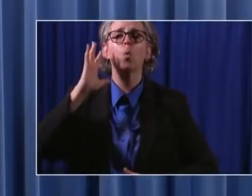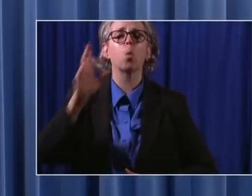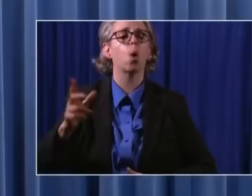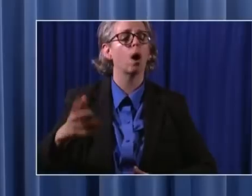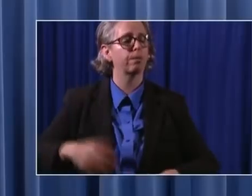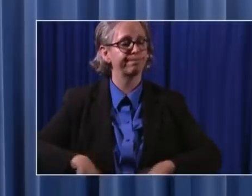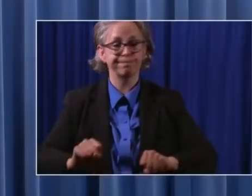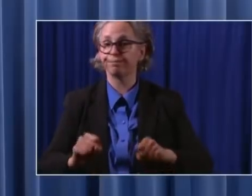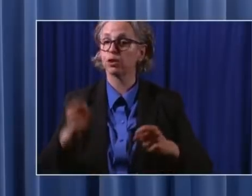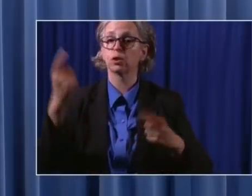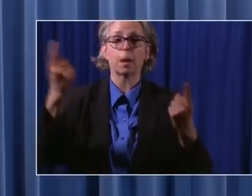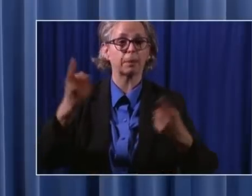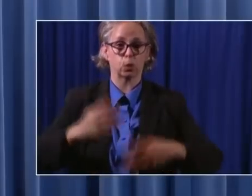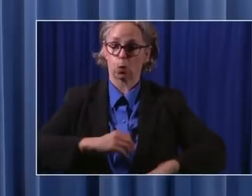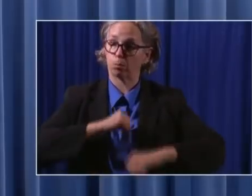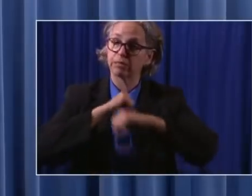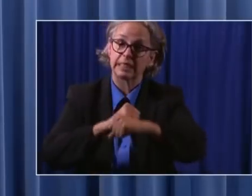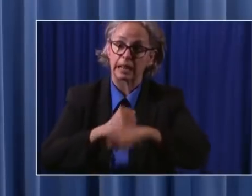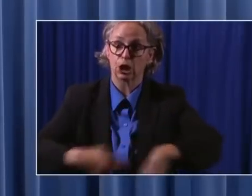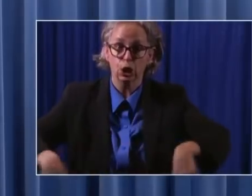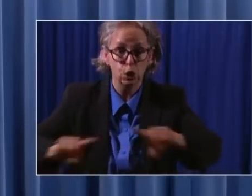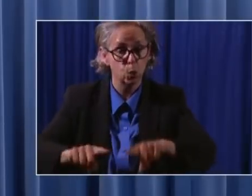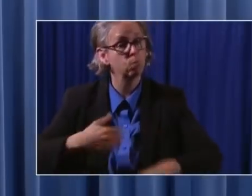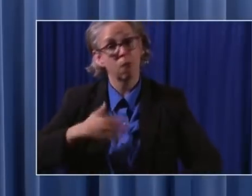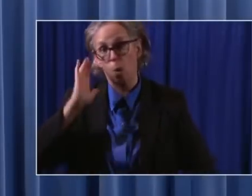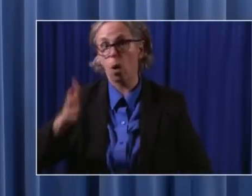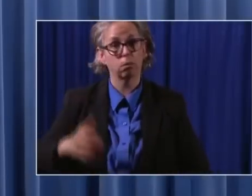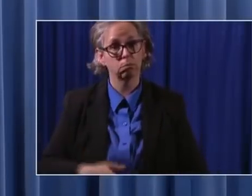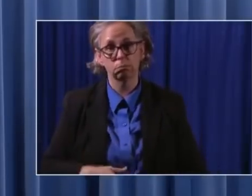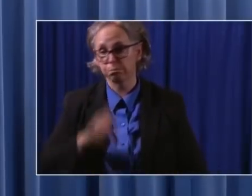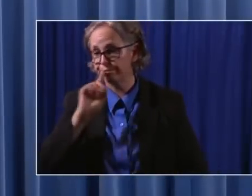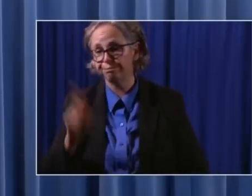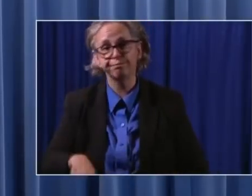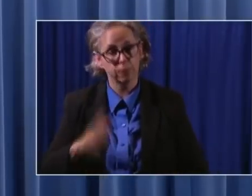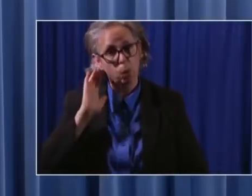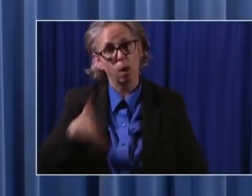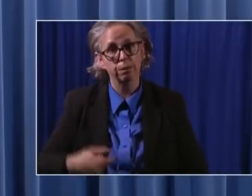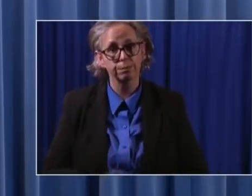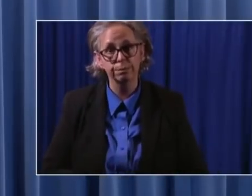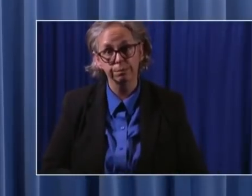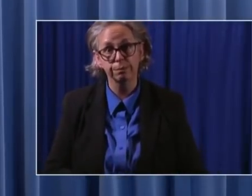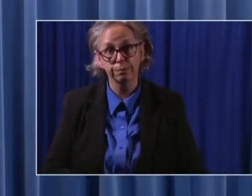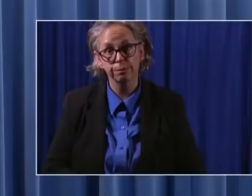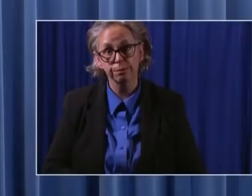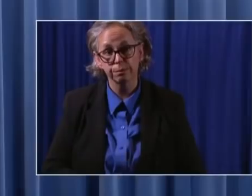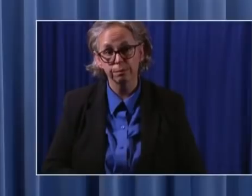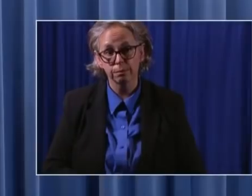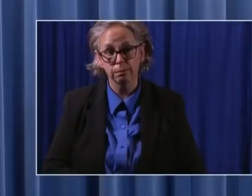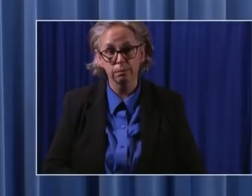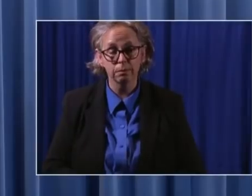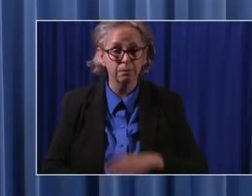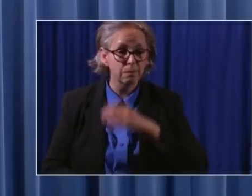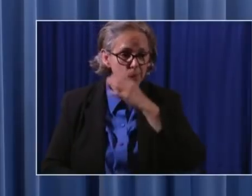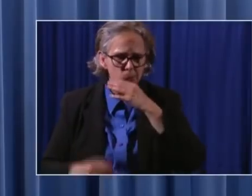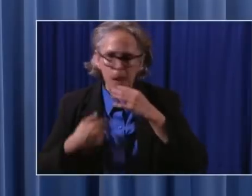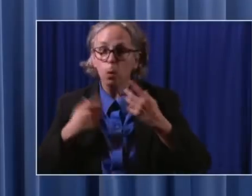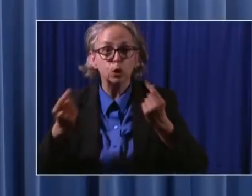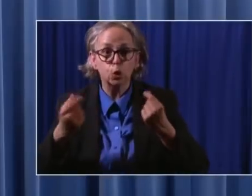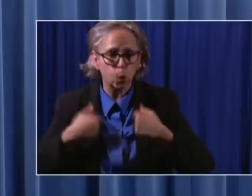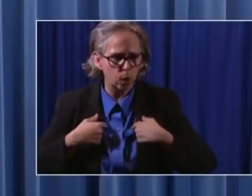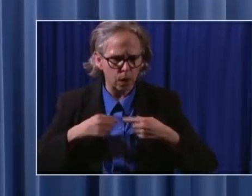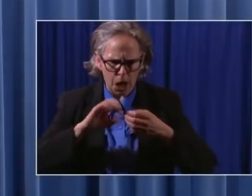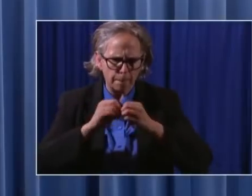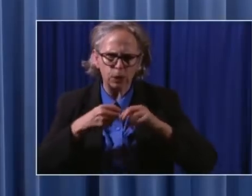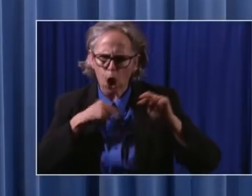of Ohio. And that's what I'm going to do. Now, we're going to constantly look and see. I had a